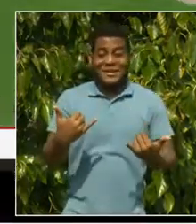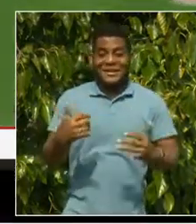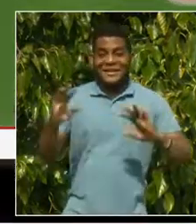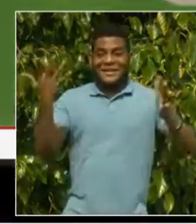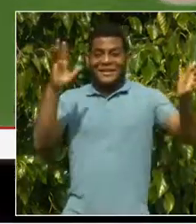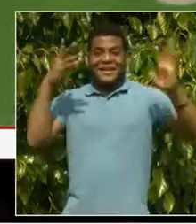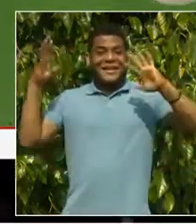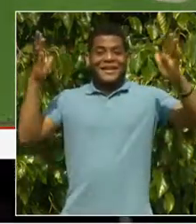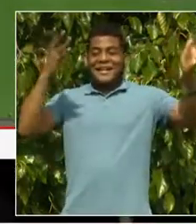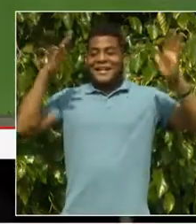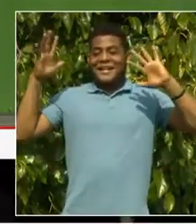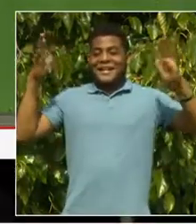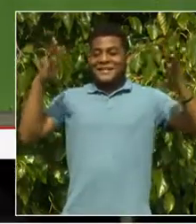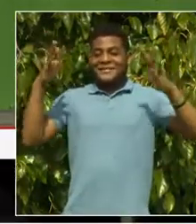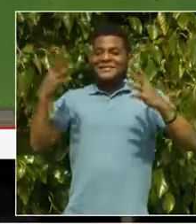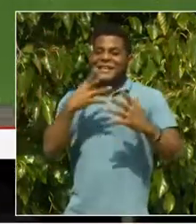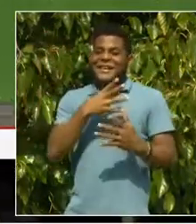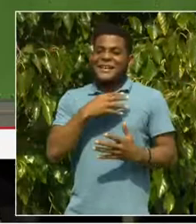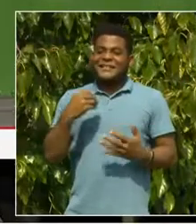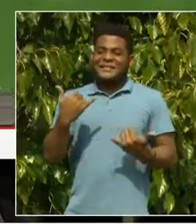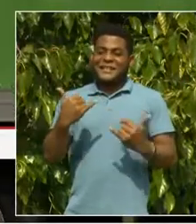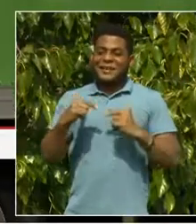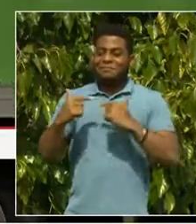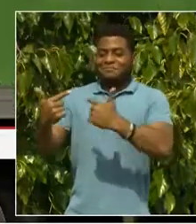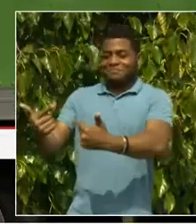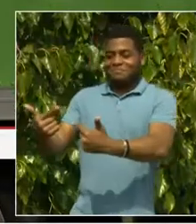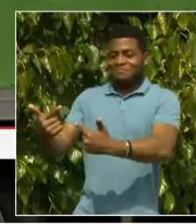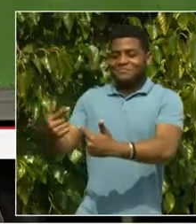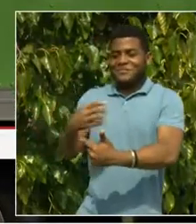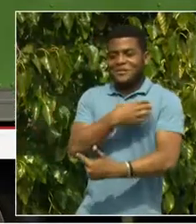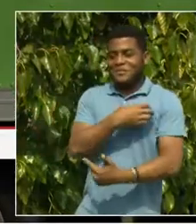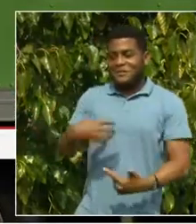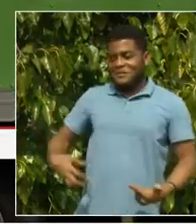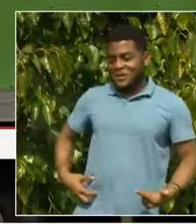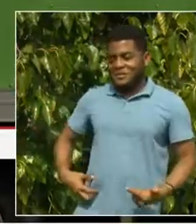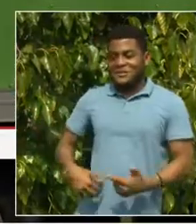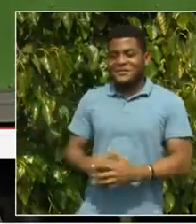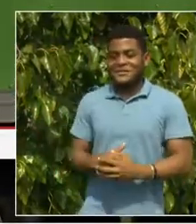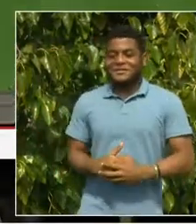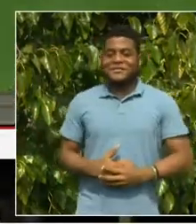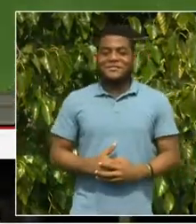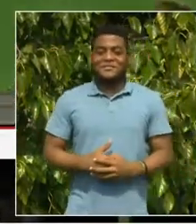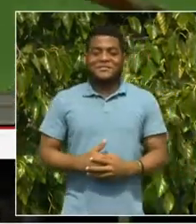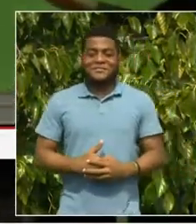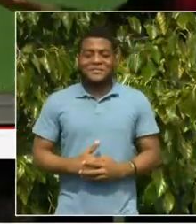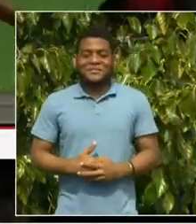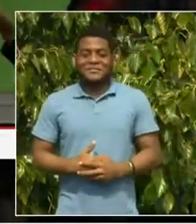And I will turn the podium back over to Mayor Bowser.